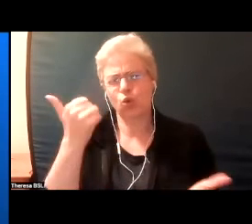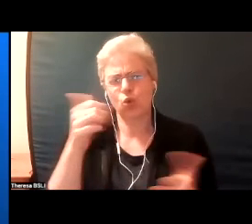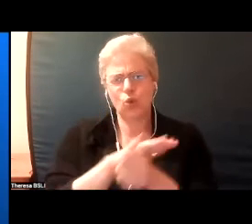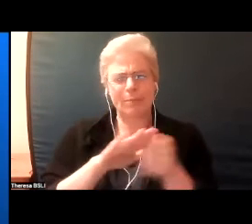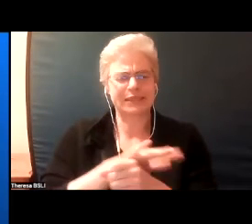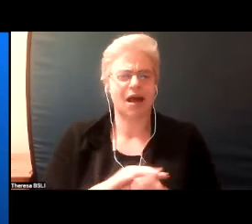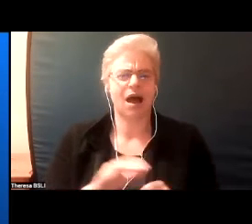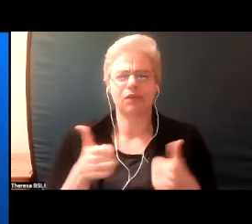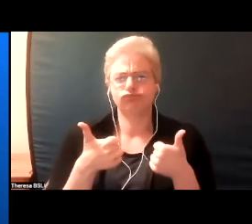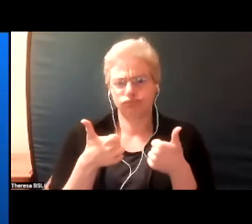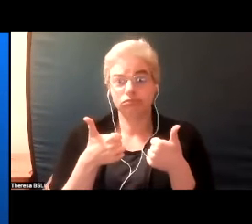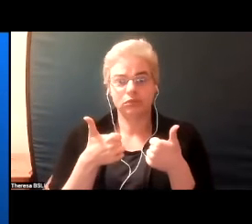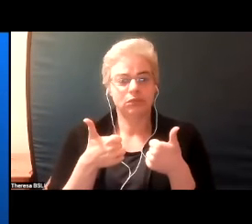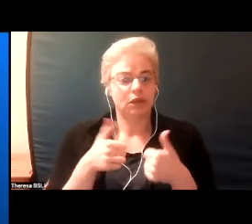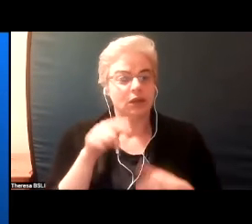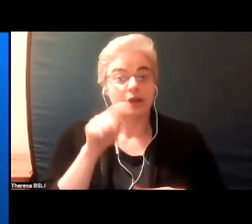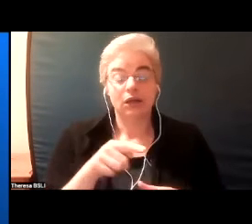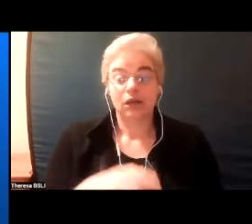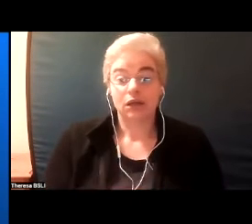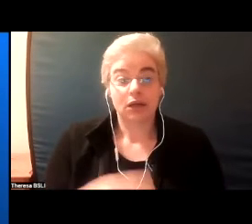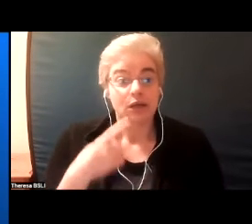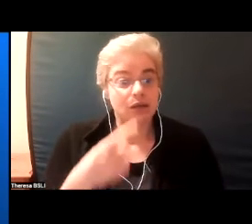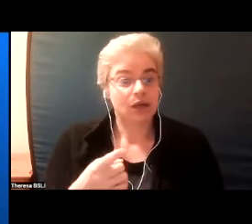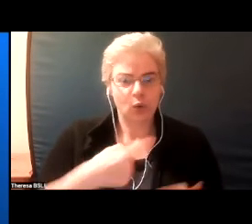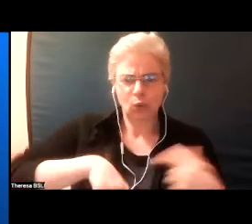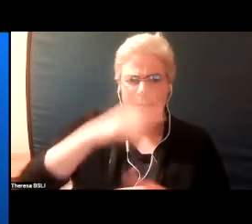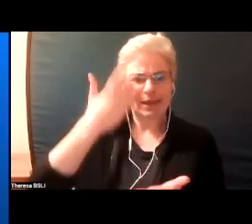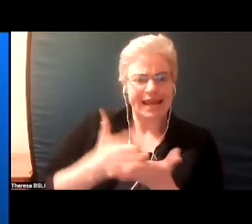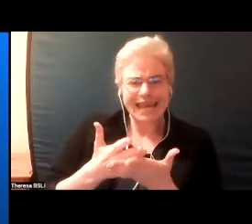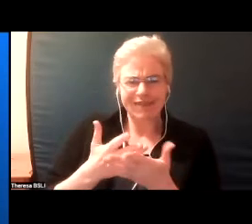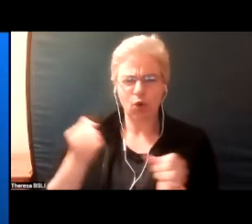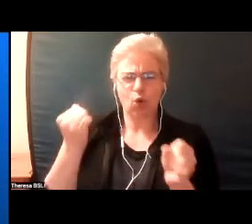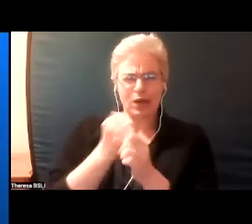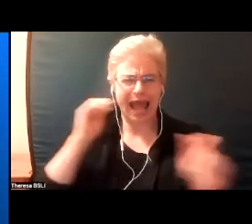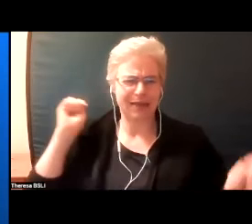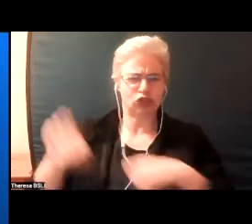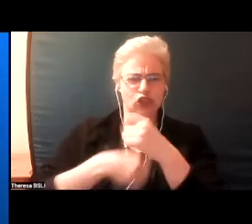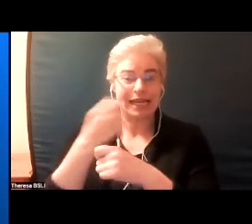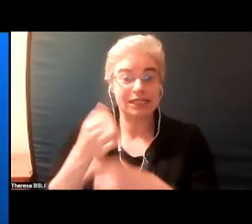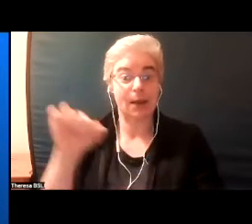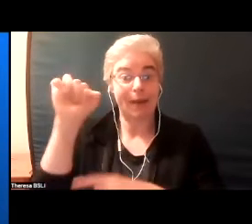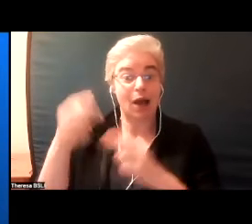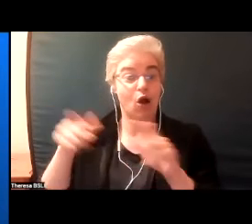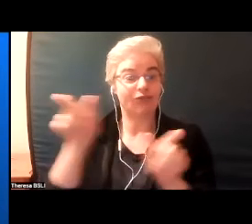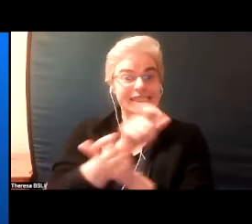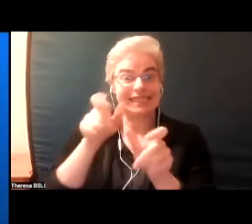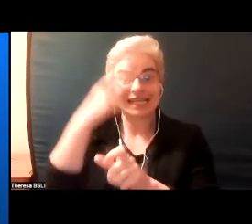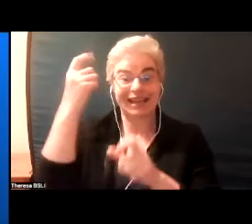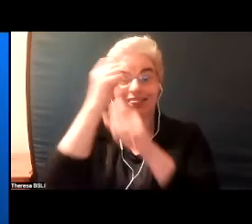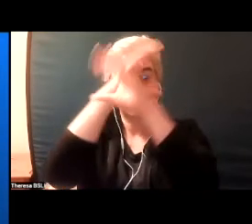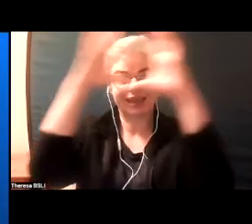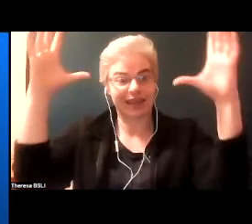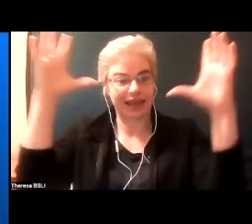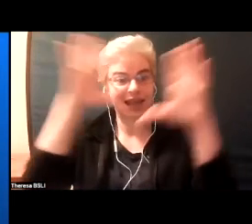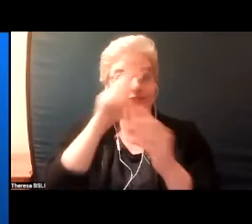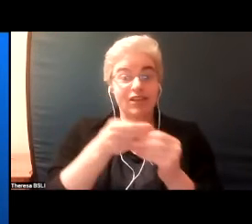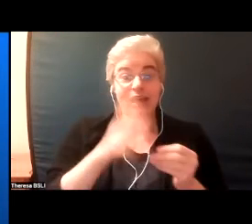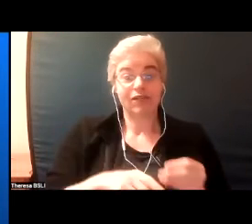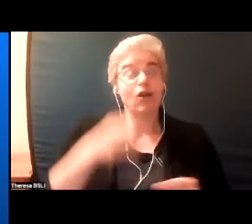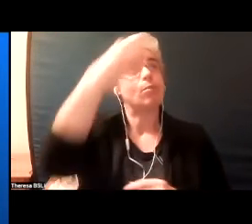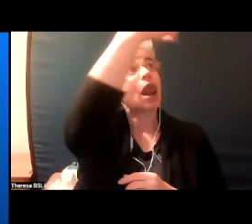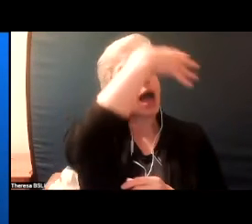website. This is what I say. We believe in the game-changing power of dyslexic thinking. Everything from the light bulb